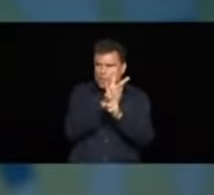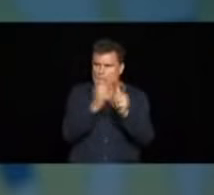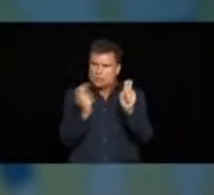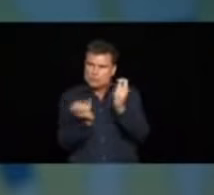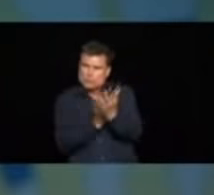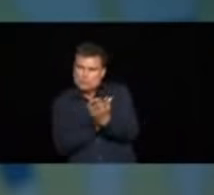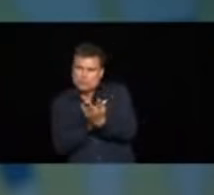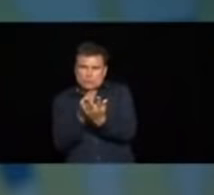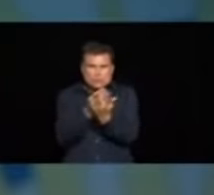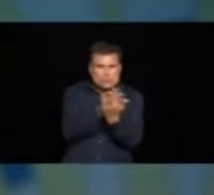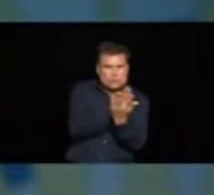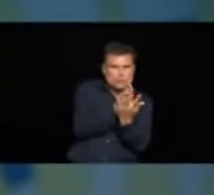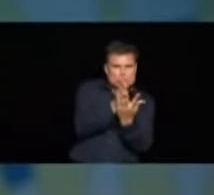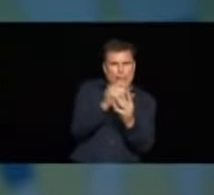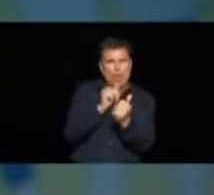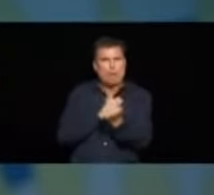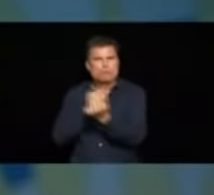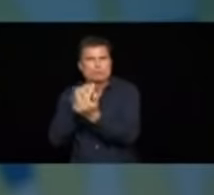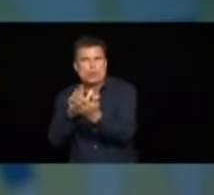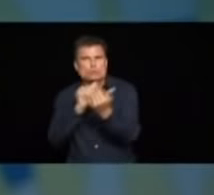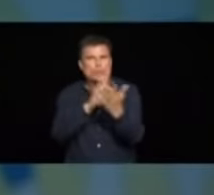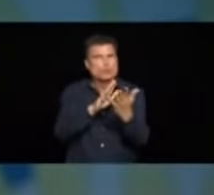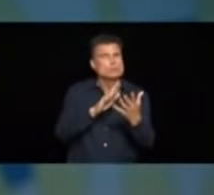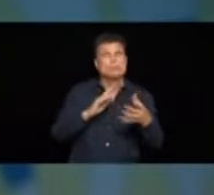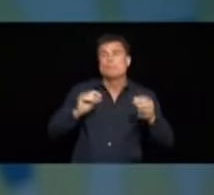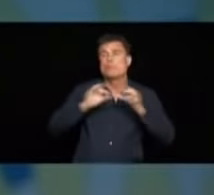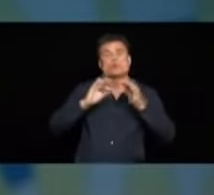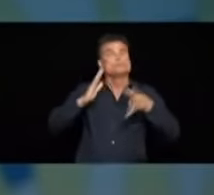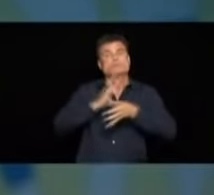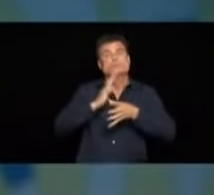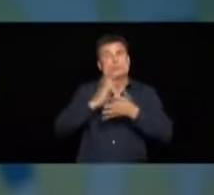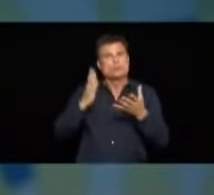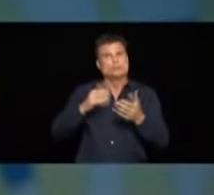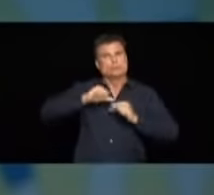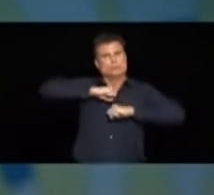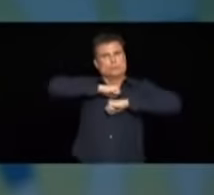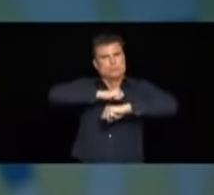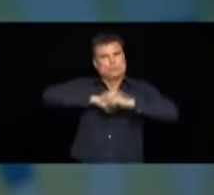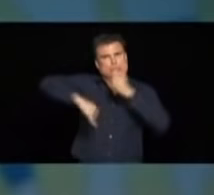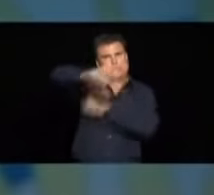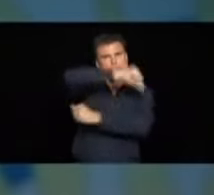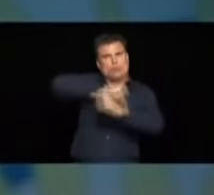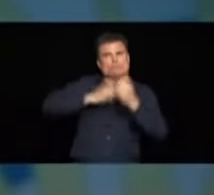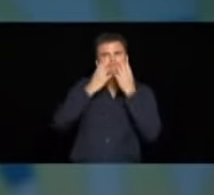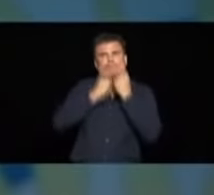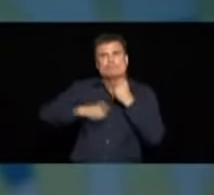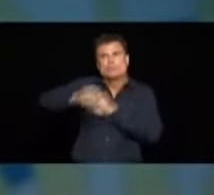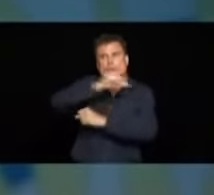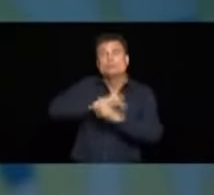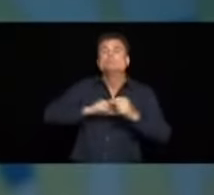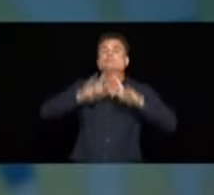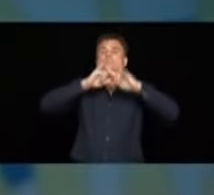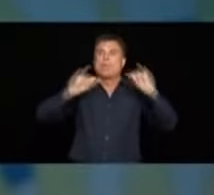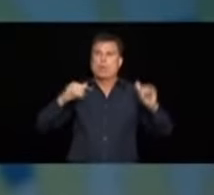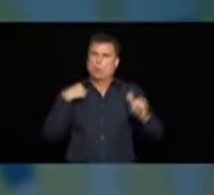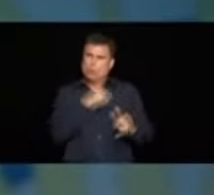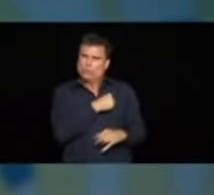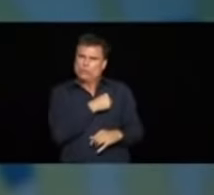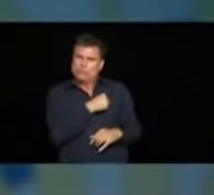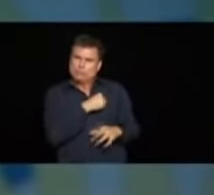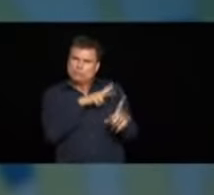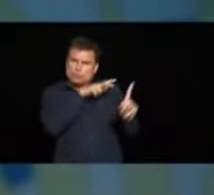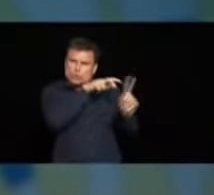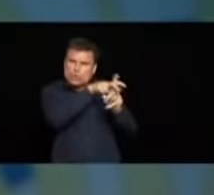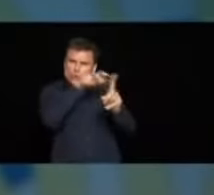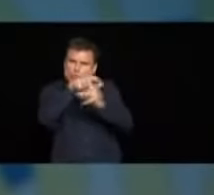those around us. But it also is important that we understand the impacts that the measures we've put in